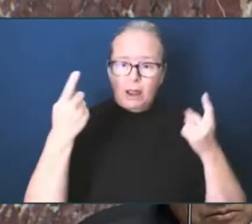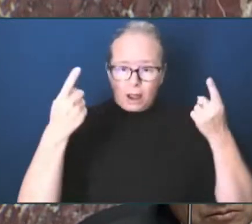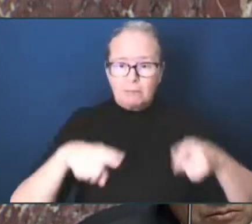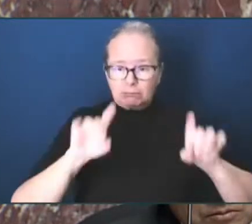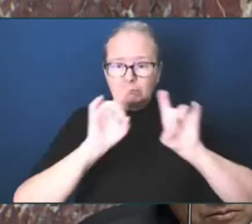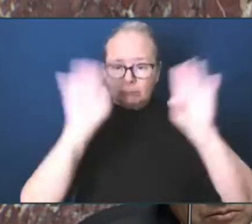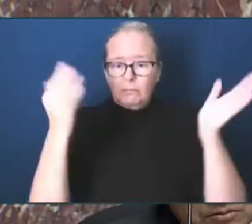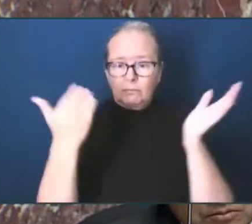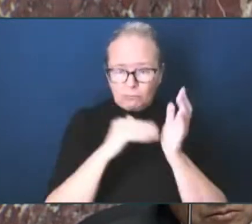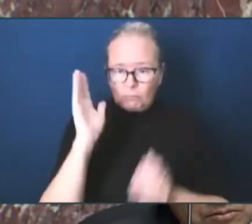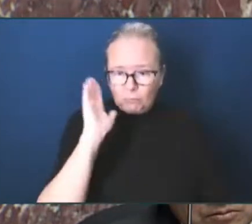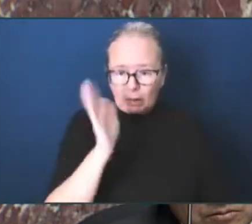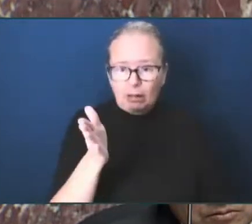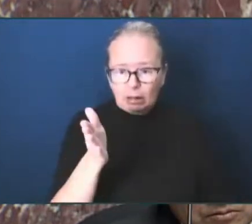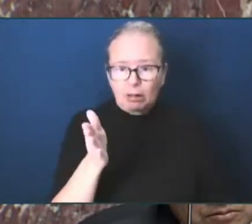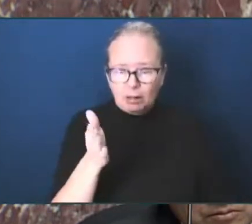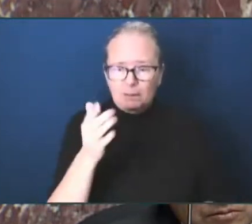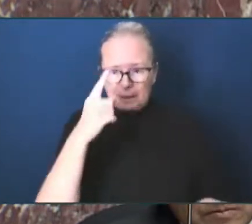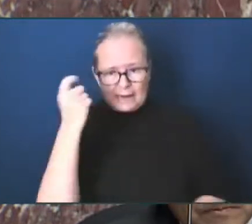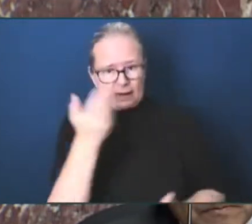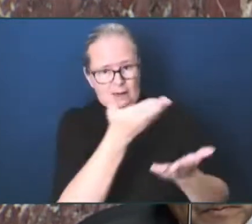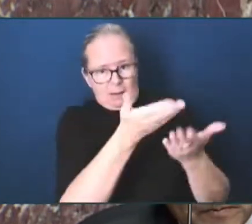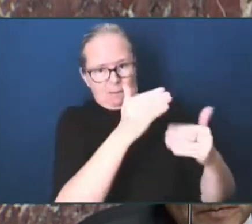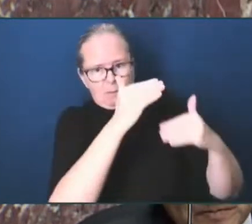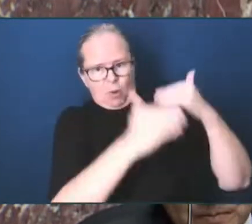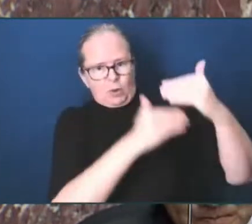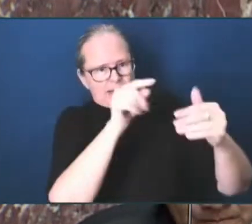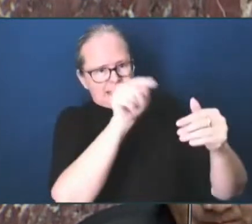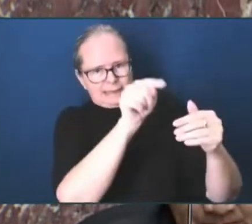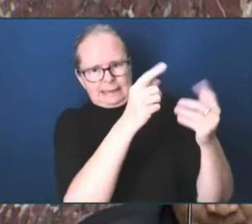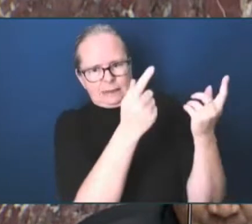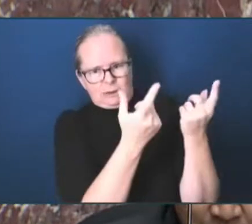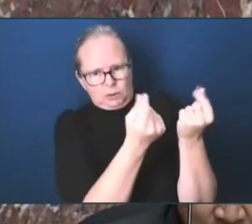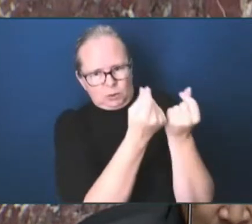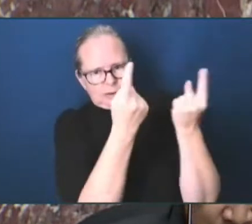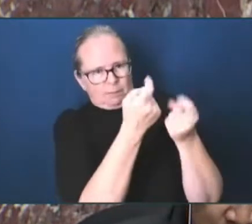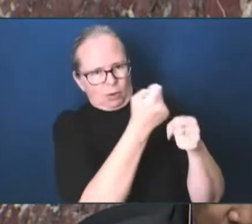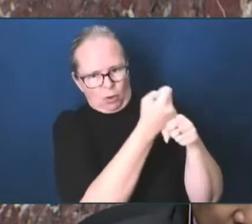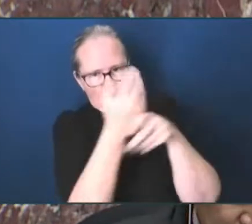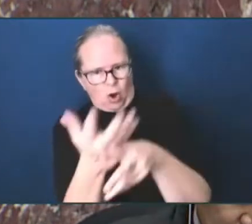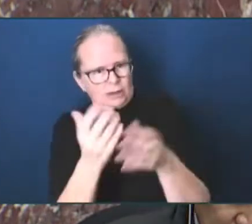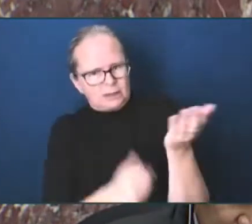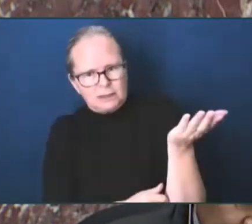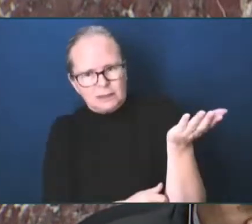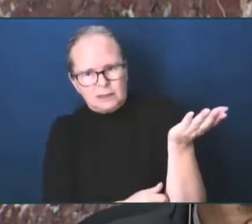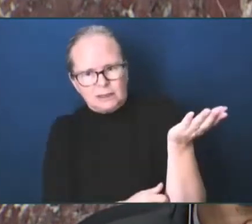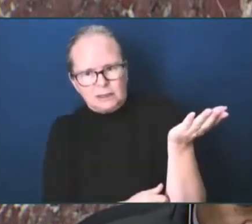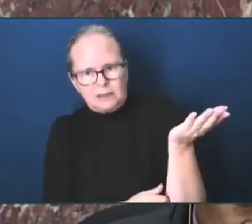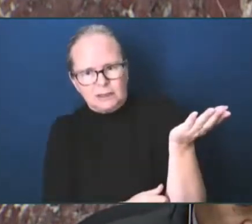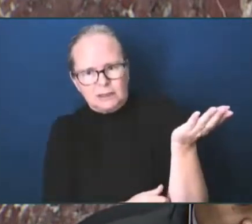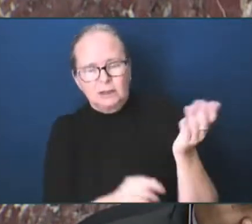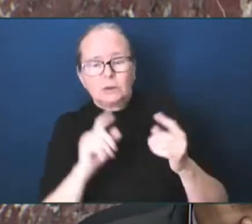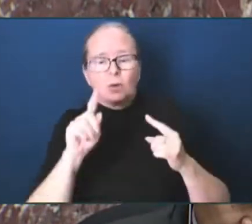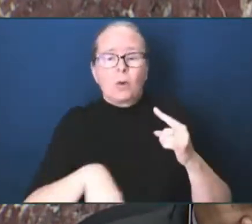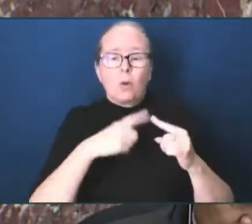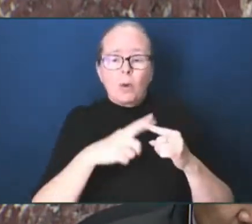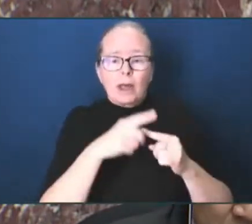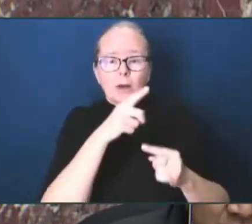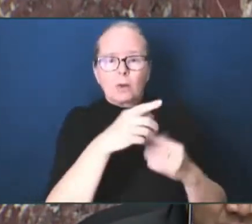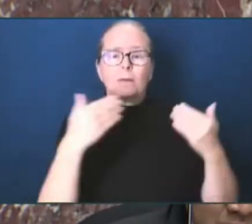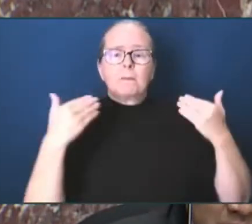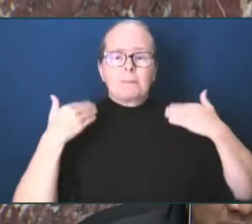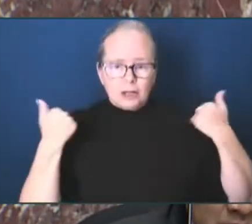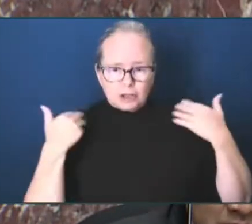end quote. So when will the minister listen to the advice of experts, the very reports that this government has